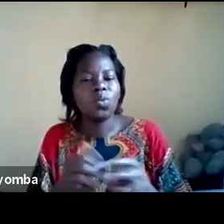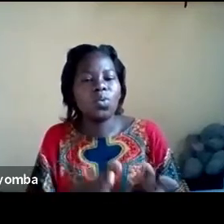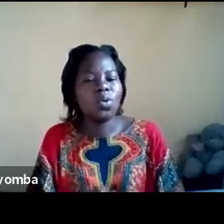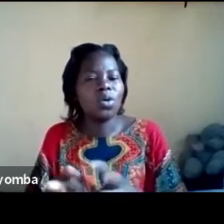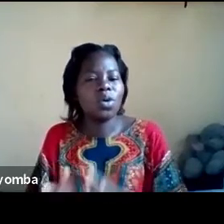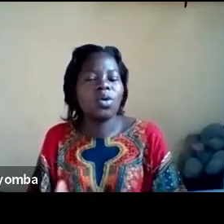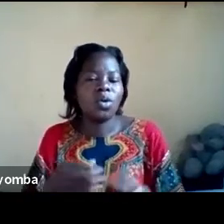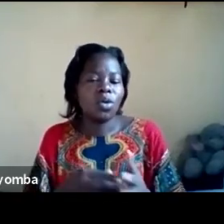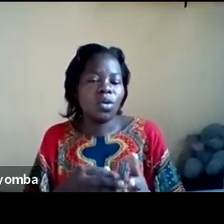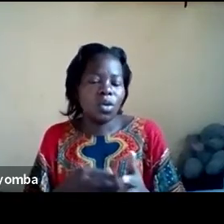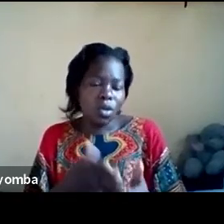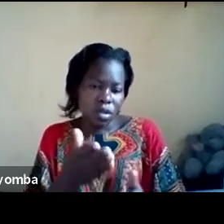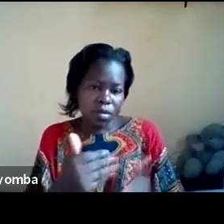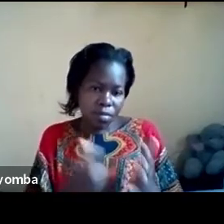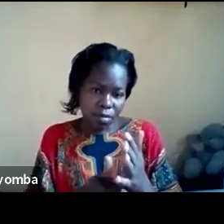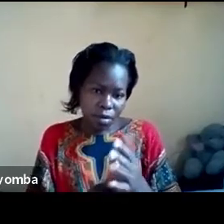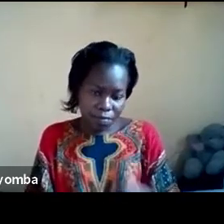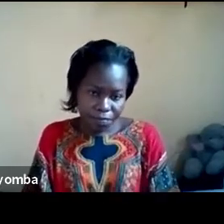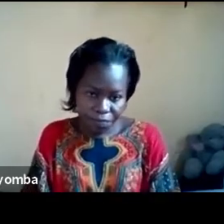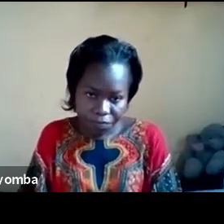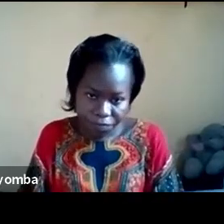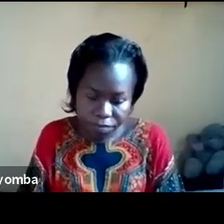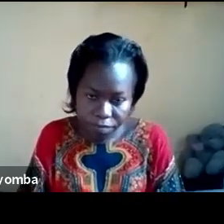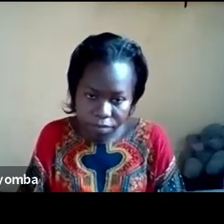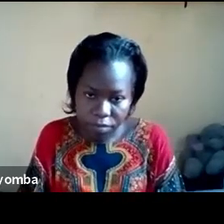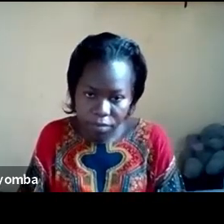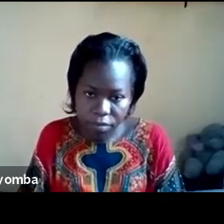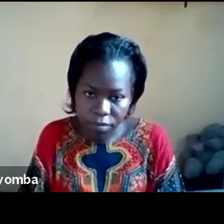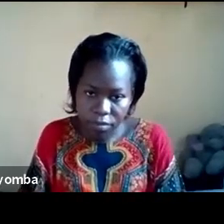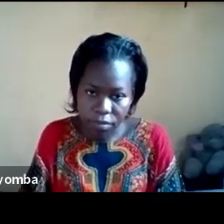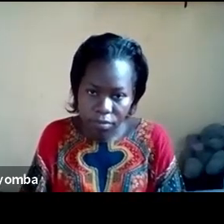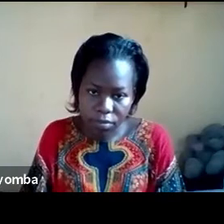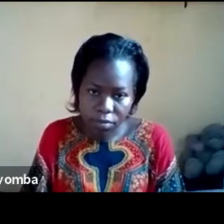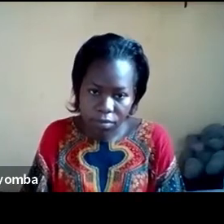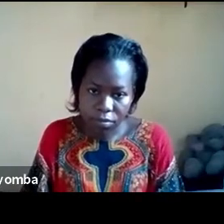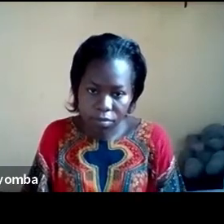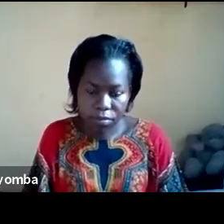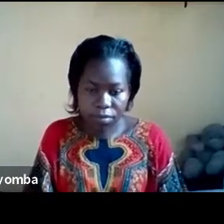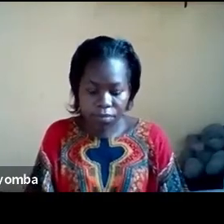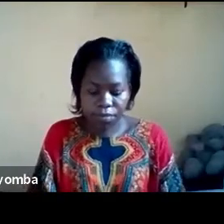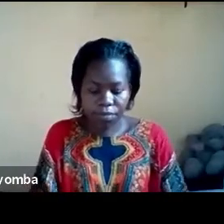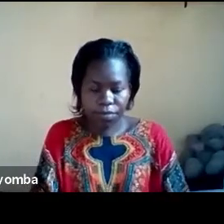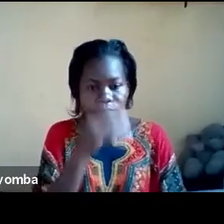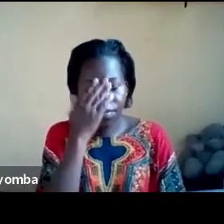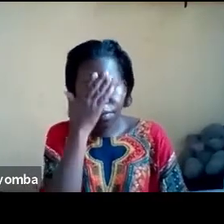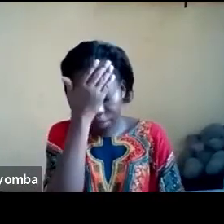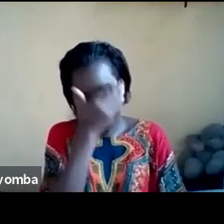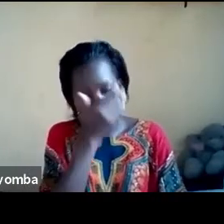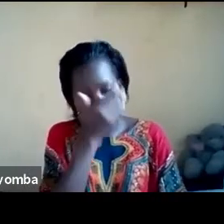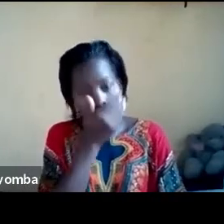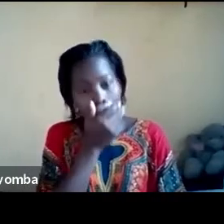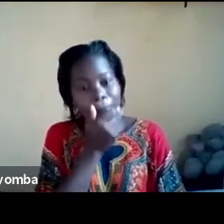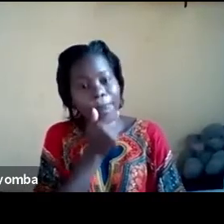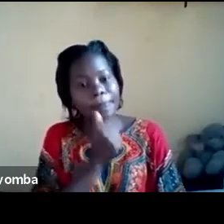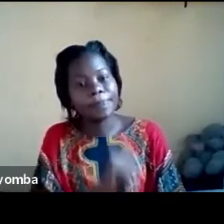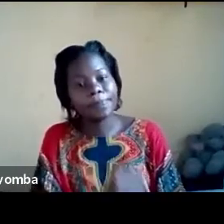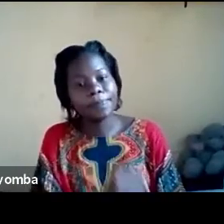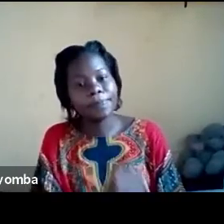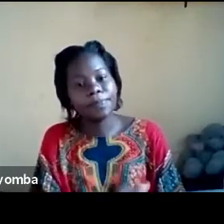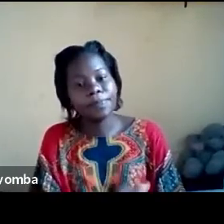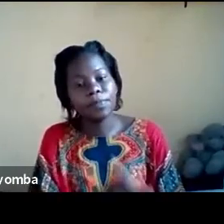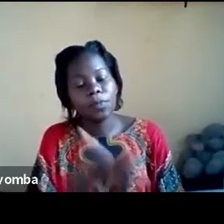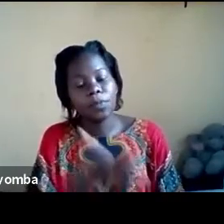entry? James Muhindo is the National Coordinator of the Civil Society Coalition on Oil and Gas. Very good question. Over to